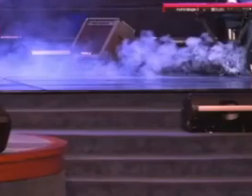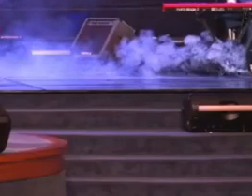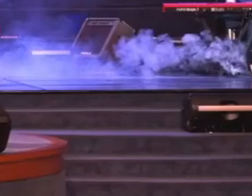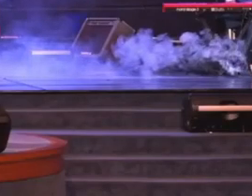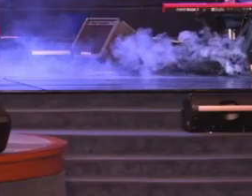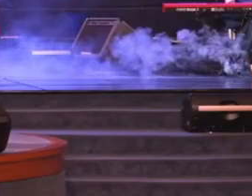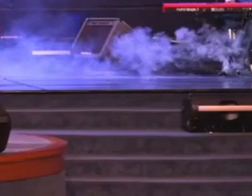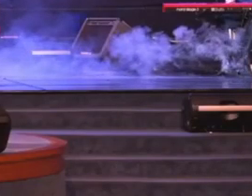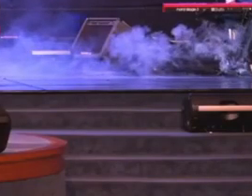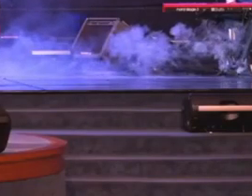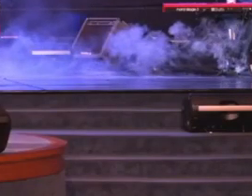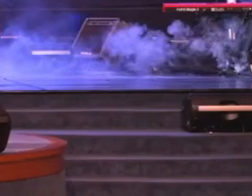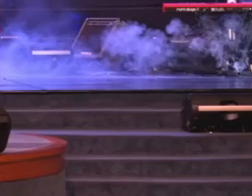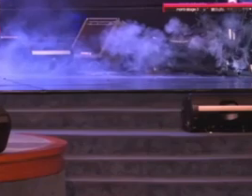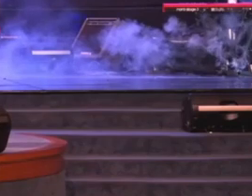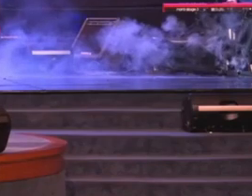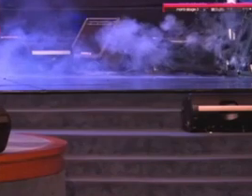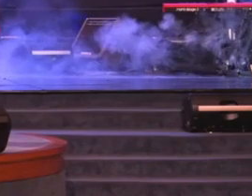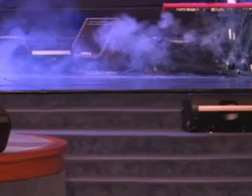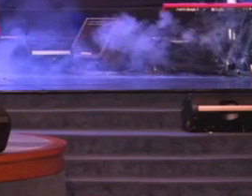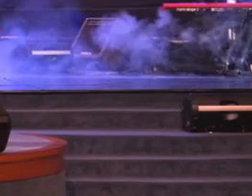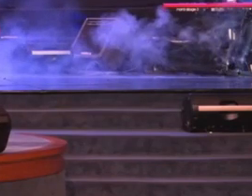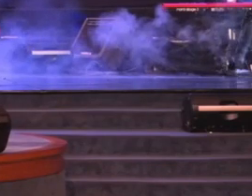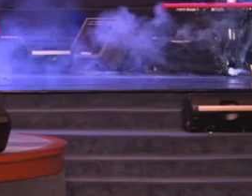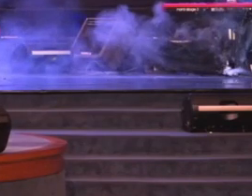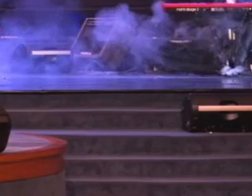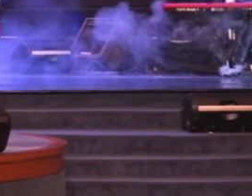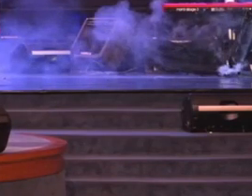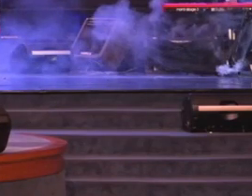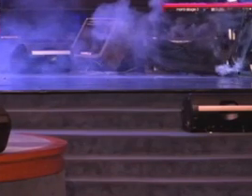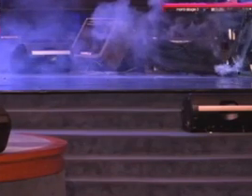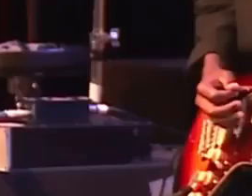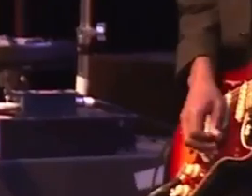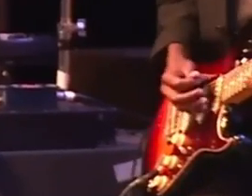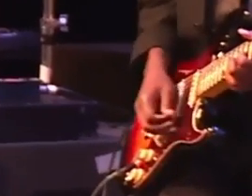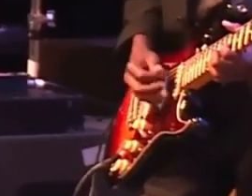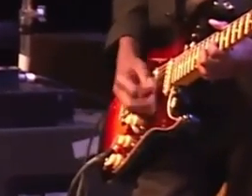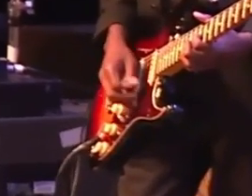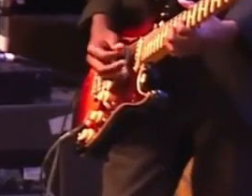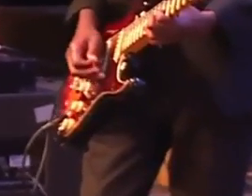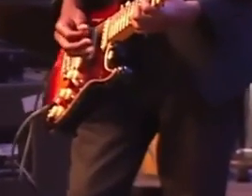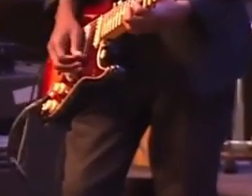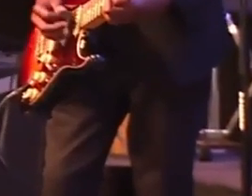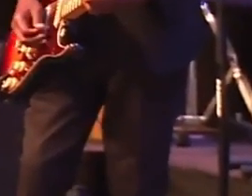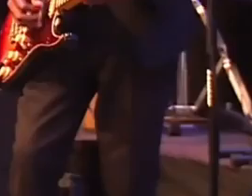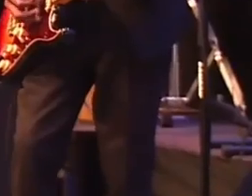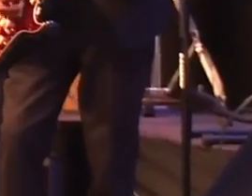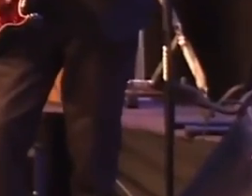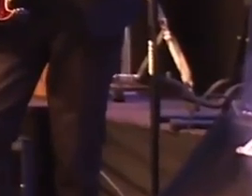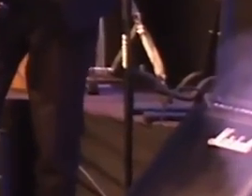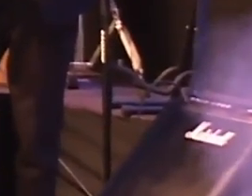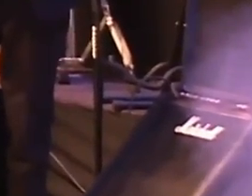kindness, chords that were broken will vibrate once more. Rescue